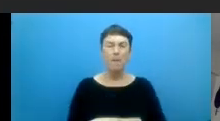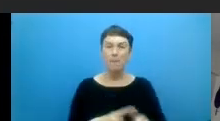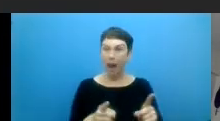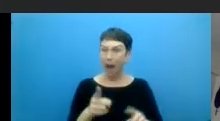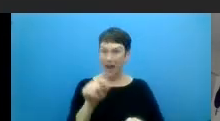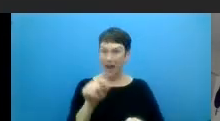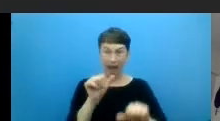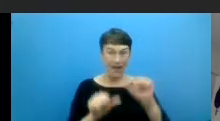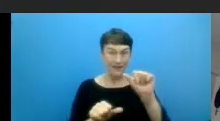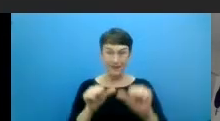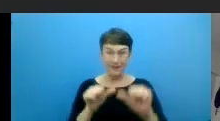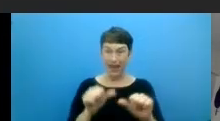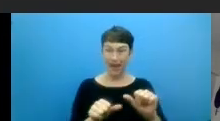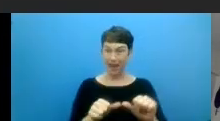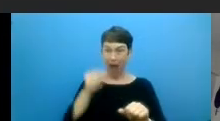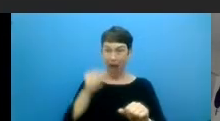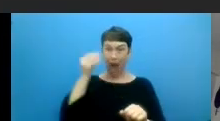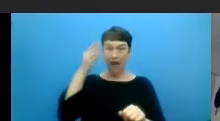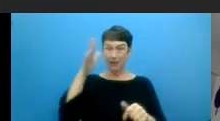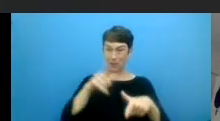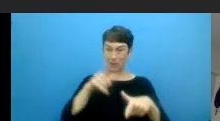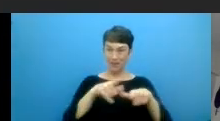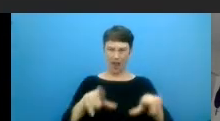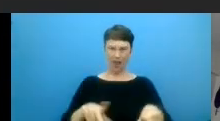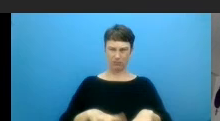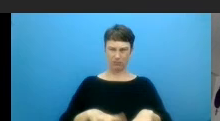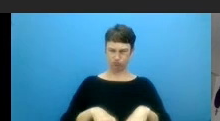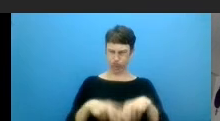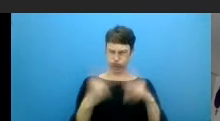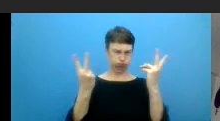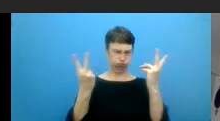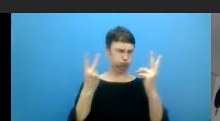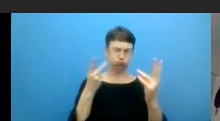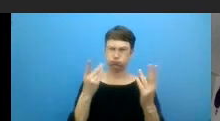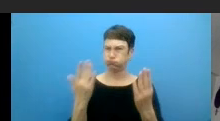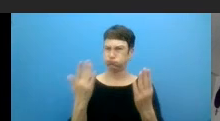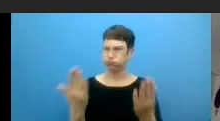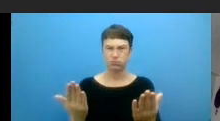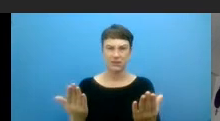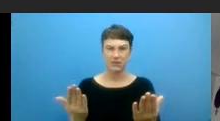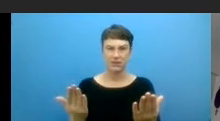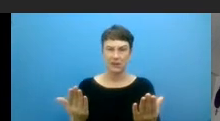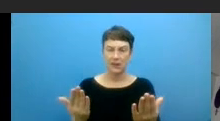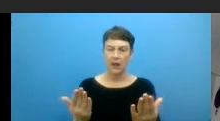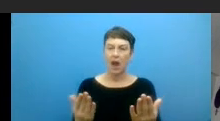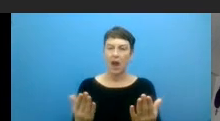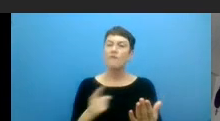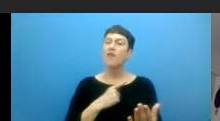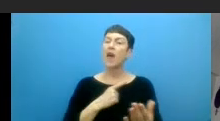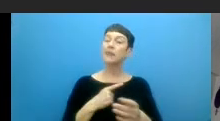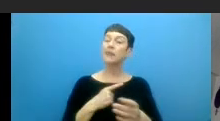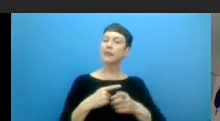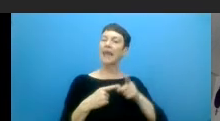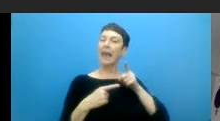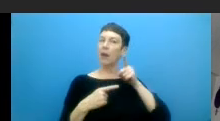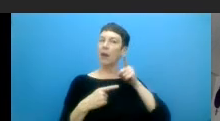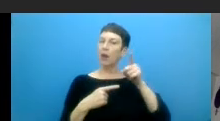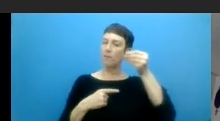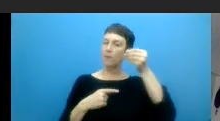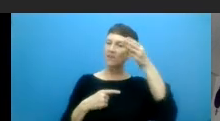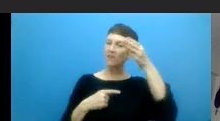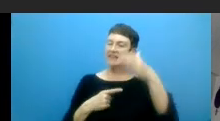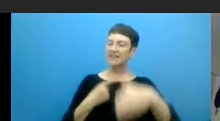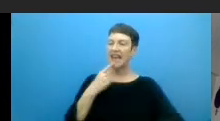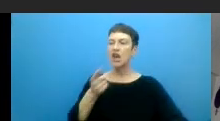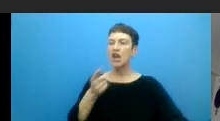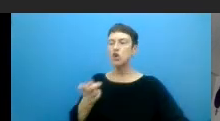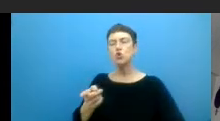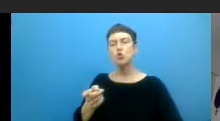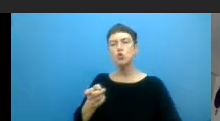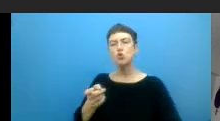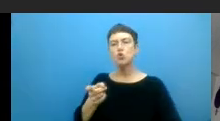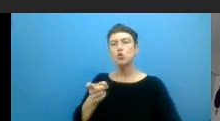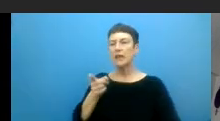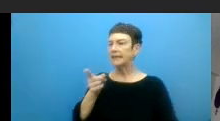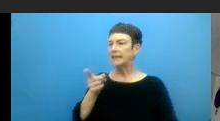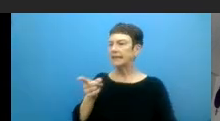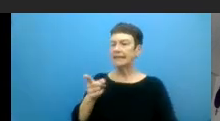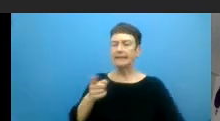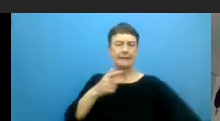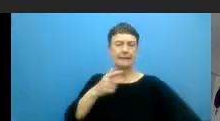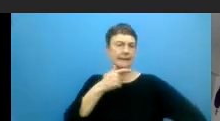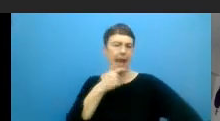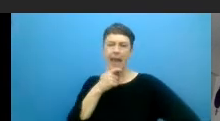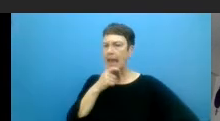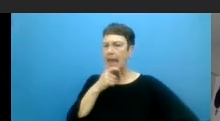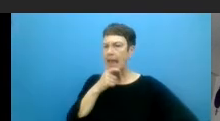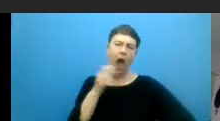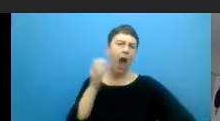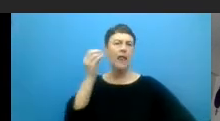be not exactly what a particular professor would regard as academic language use. So there's a big problem